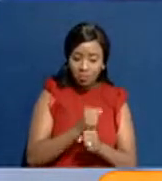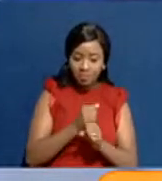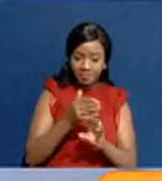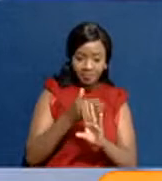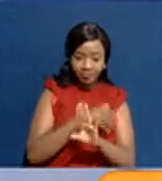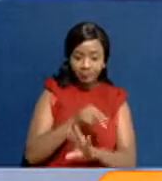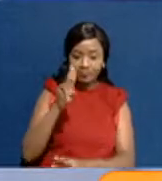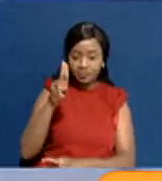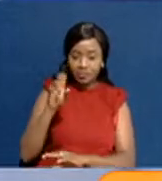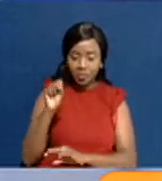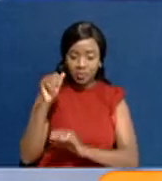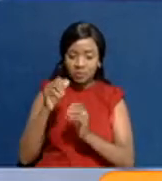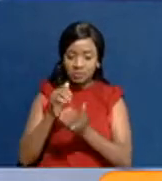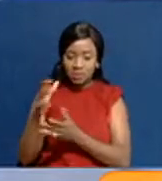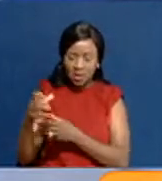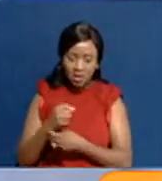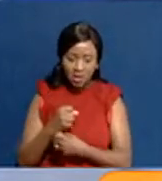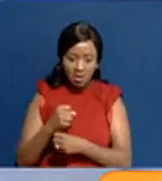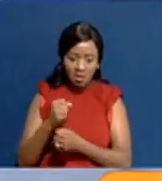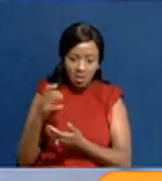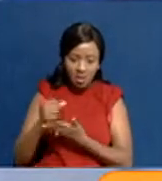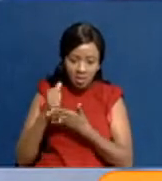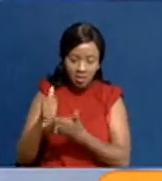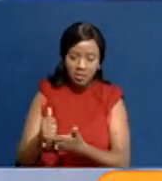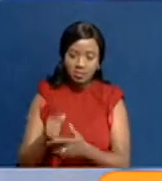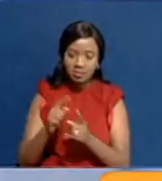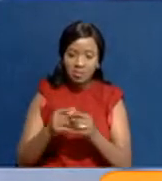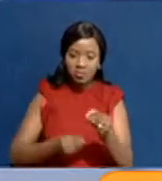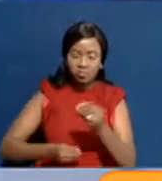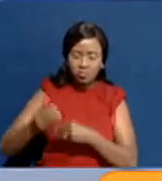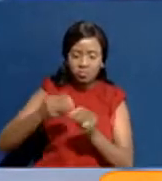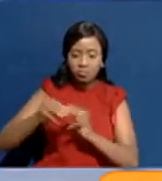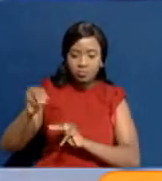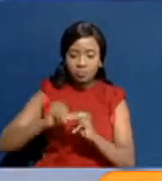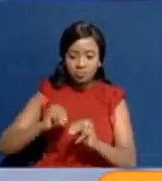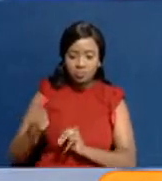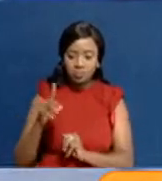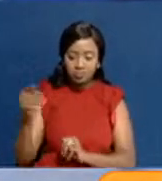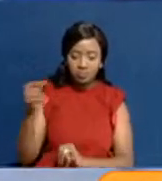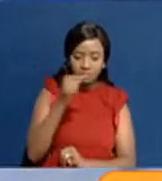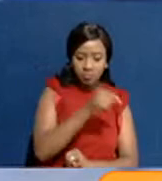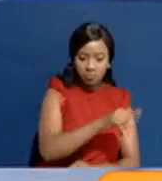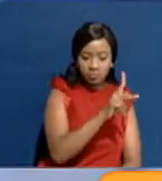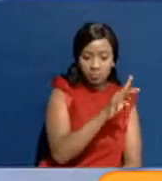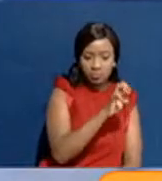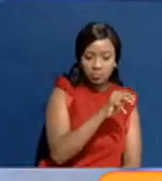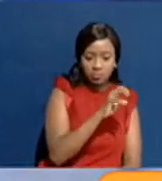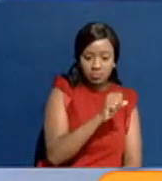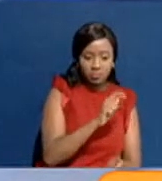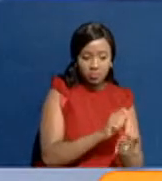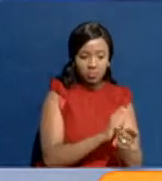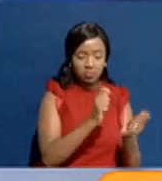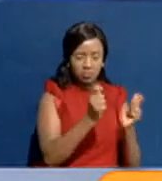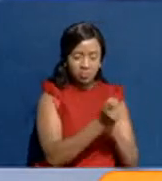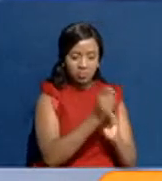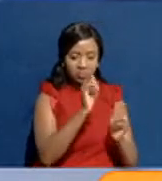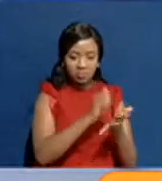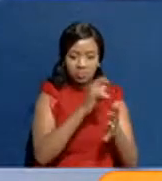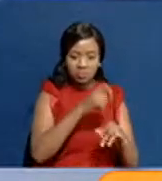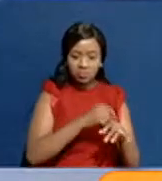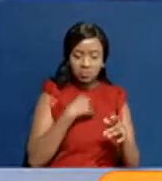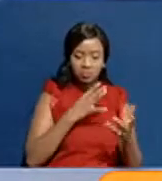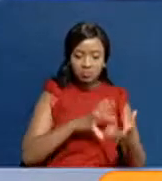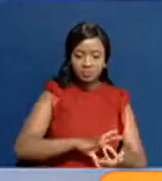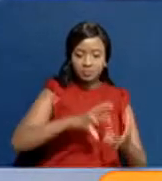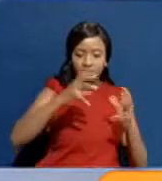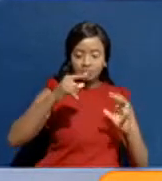She has worked in the areas of supplies management. And she was coming so that to reform it. At that time, there was a conflict between